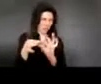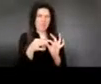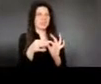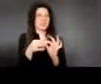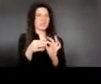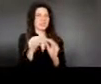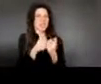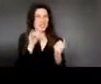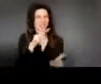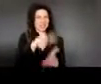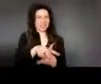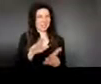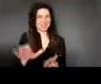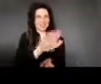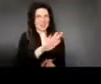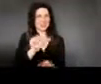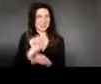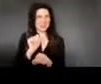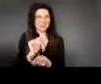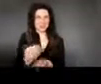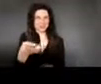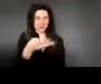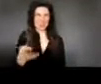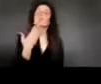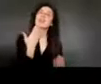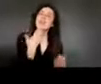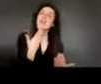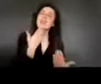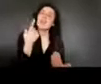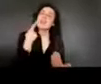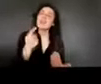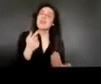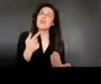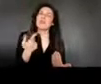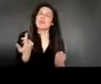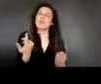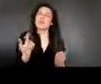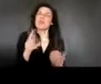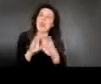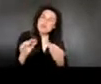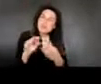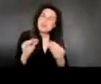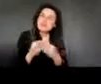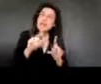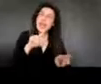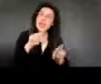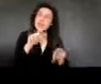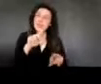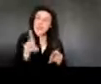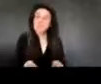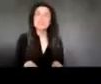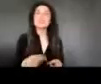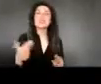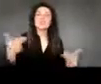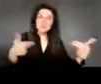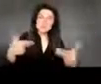that. Thank you everyone for answering the questions and participating, and for your pieces in Refract Journal. Leslie, is there anything else you wanted